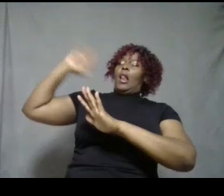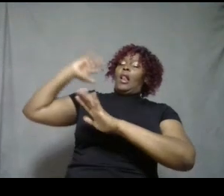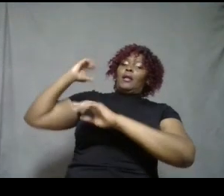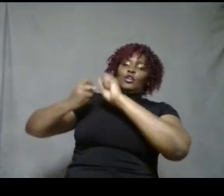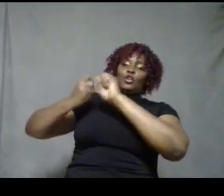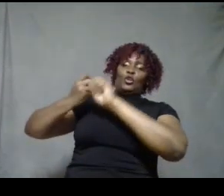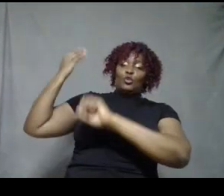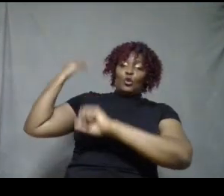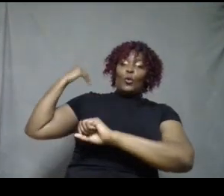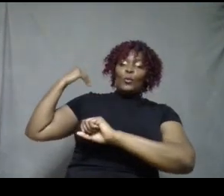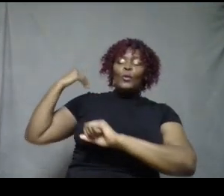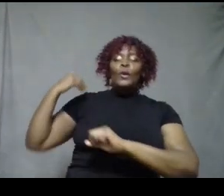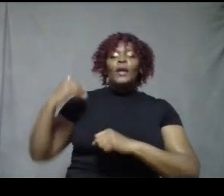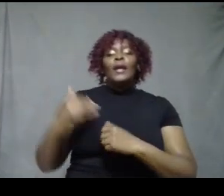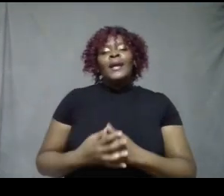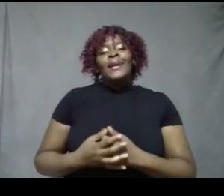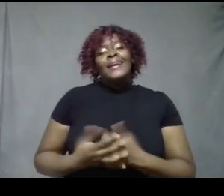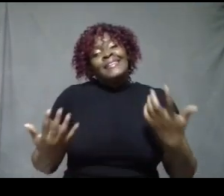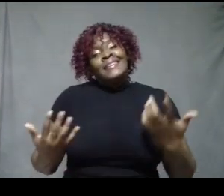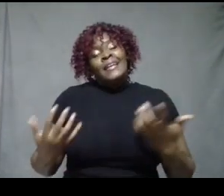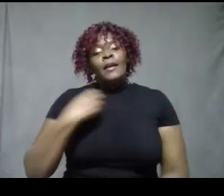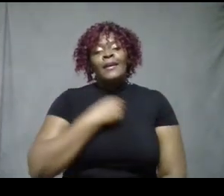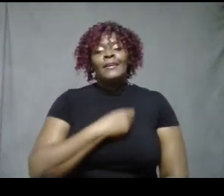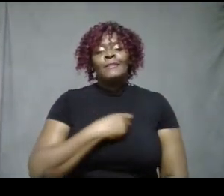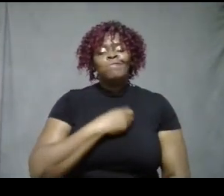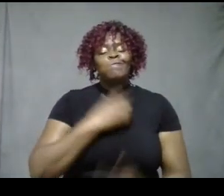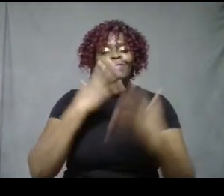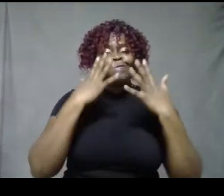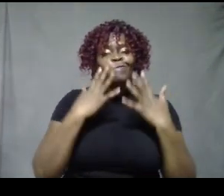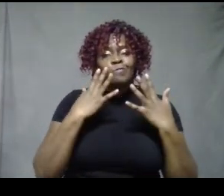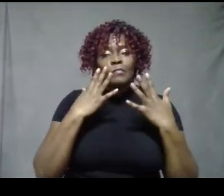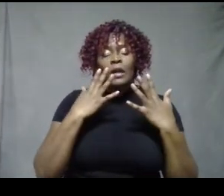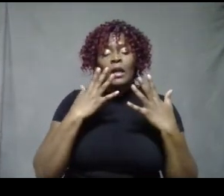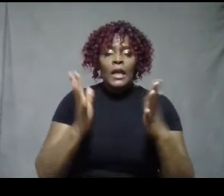unfortunate that the